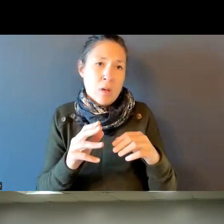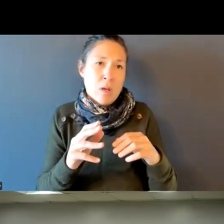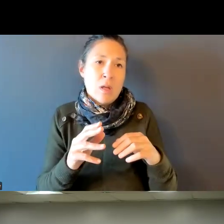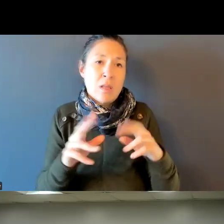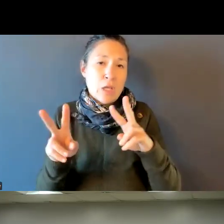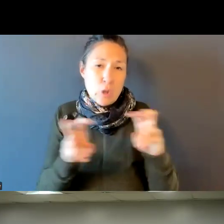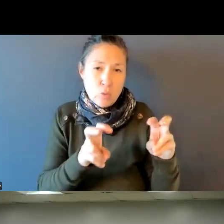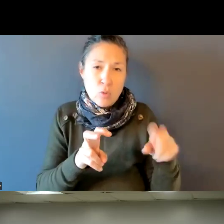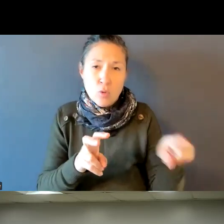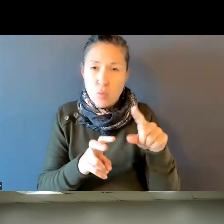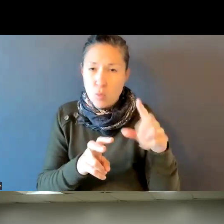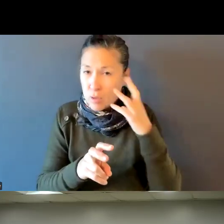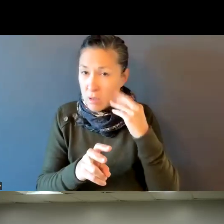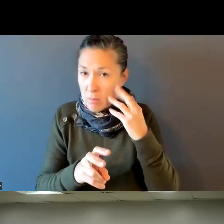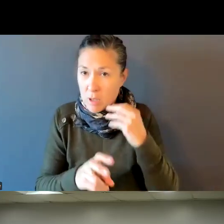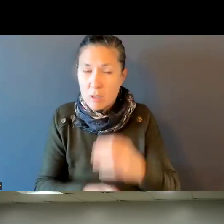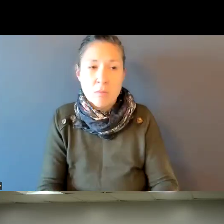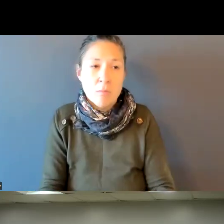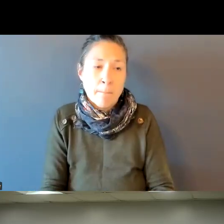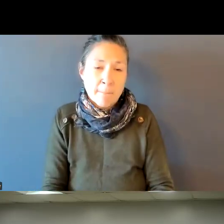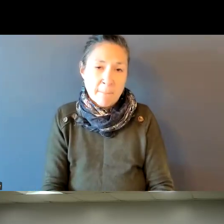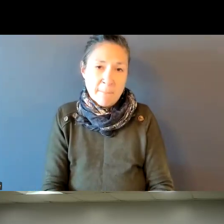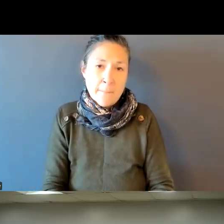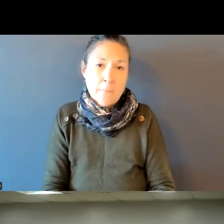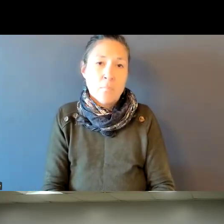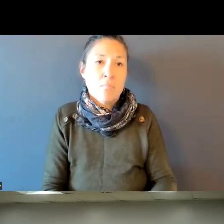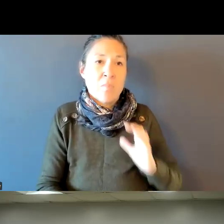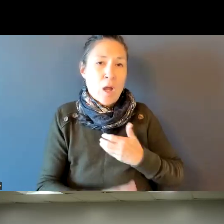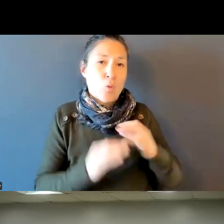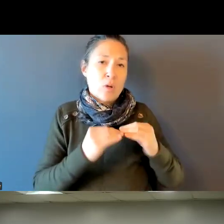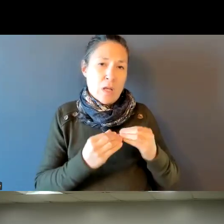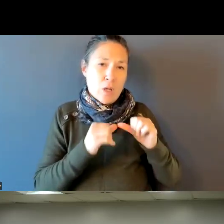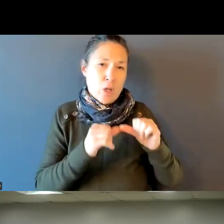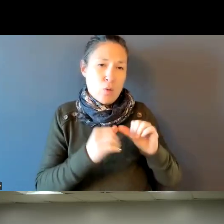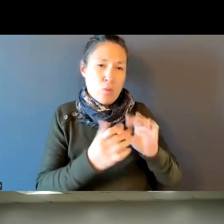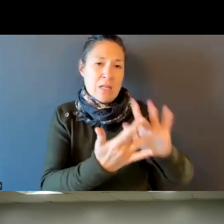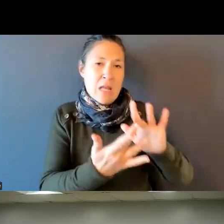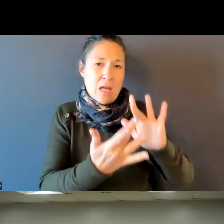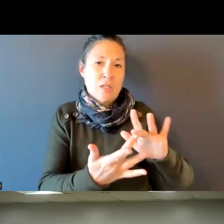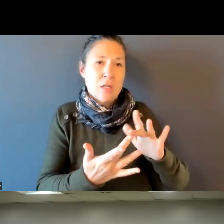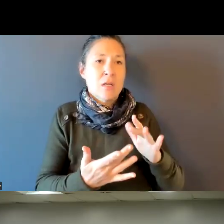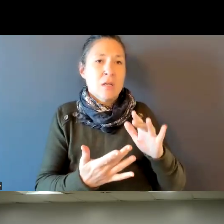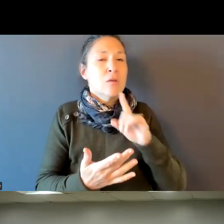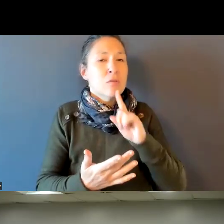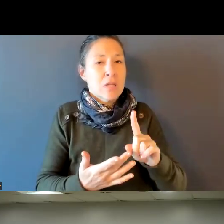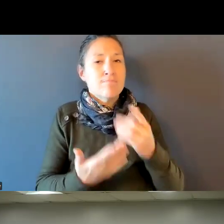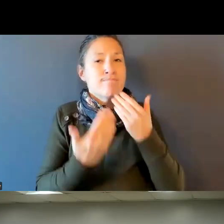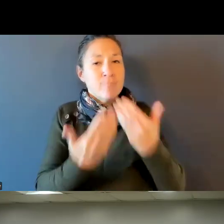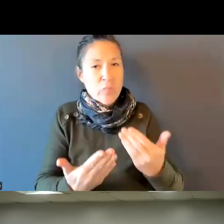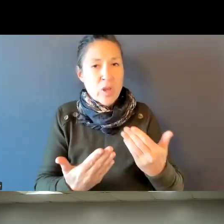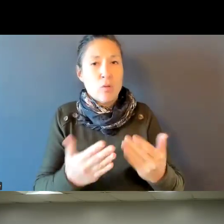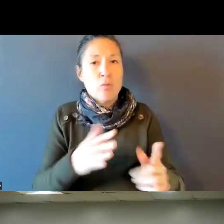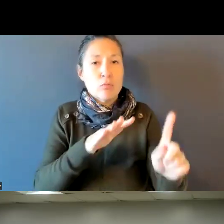facing, and we'll continue to be in touch with all of you. So I just wanted to say thank you for showing up